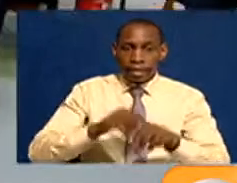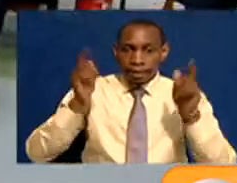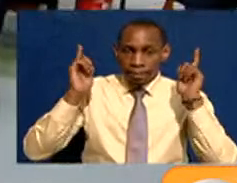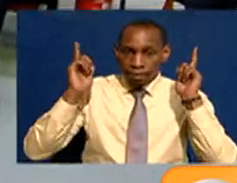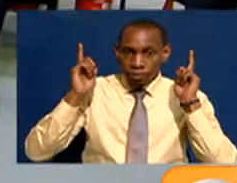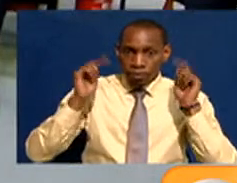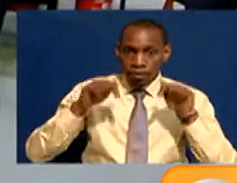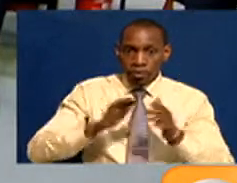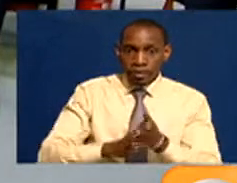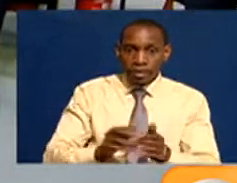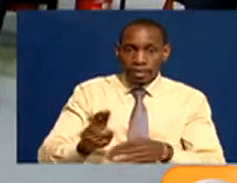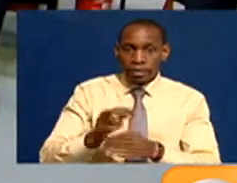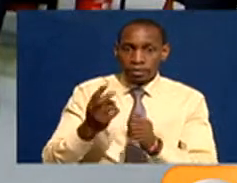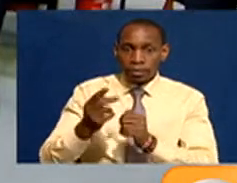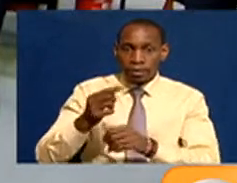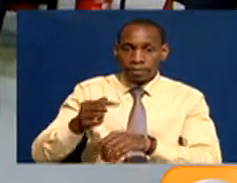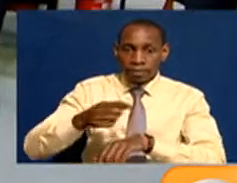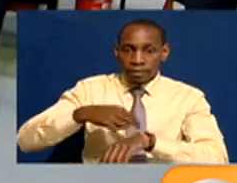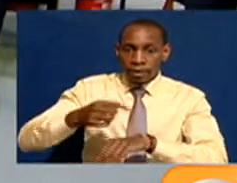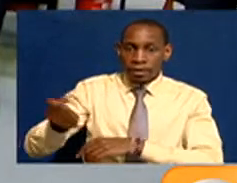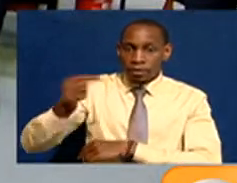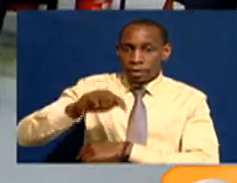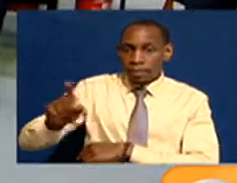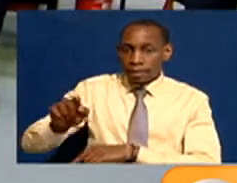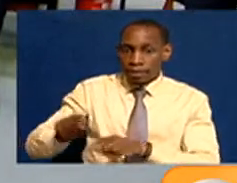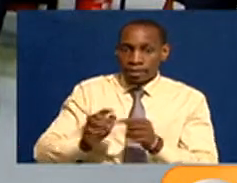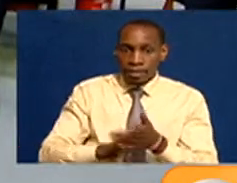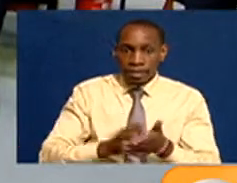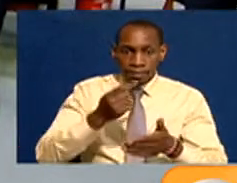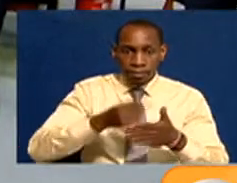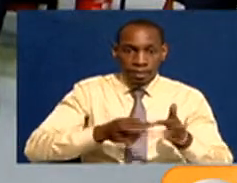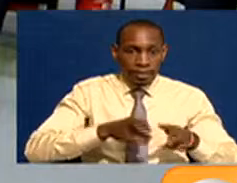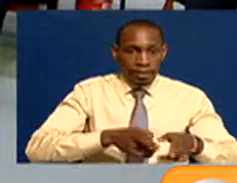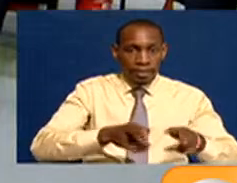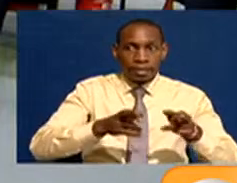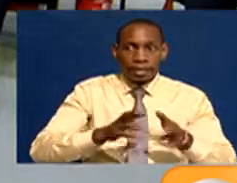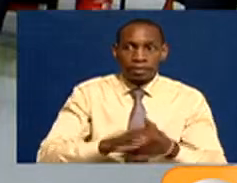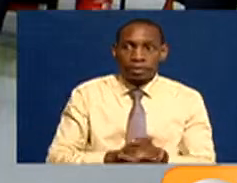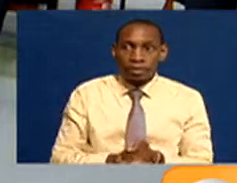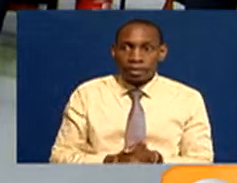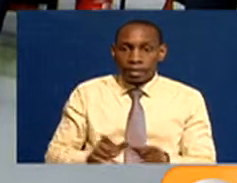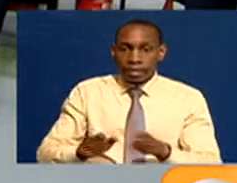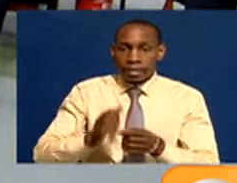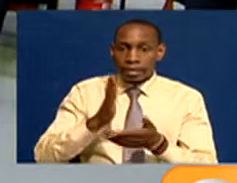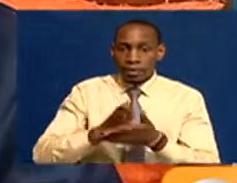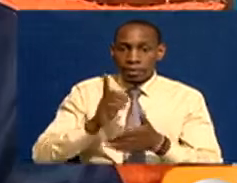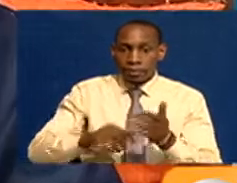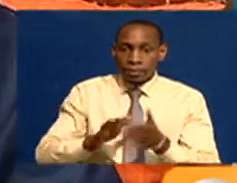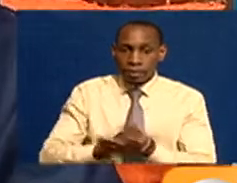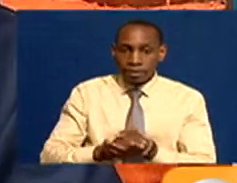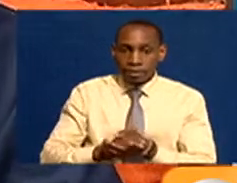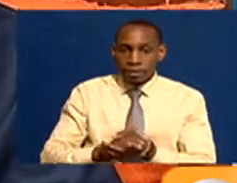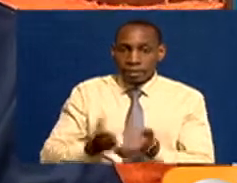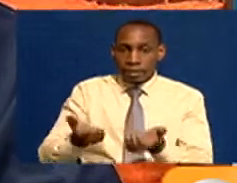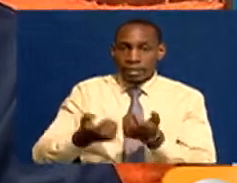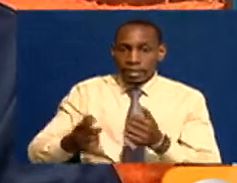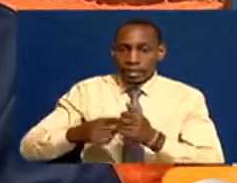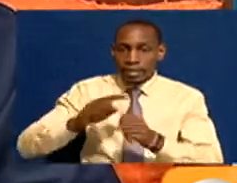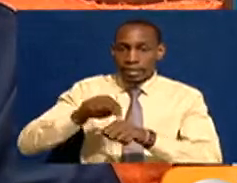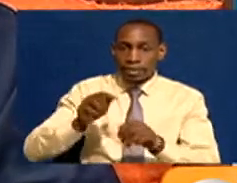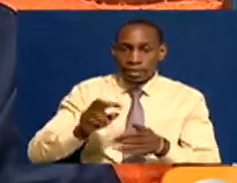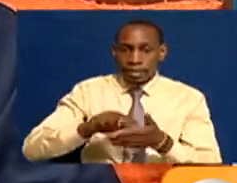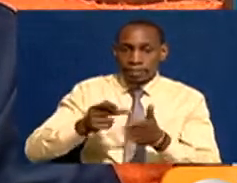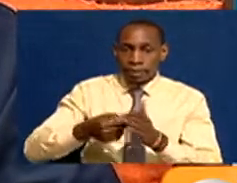taking today 12 hours to come to Nairobi and you toll the road and dual it and make sure that they take 6 hours, it means they can go